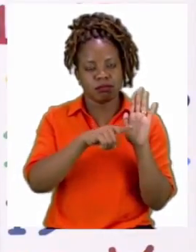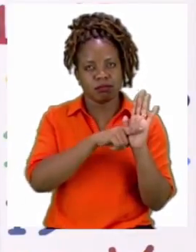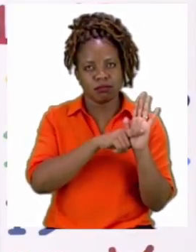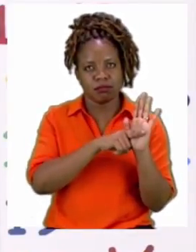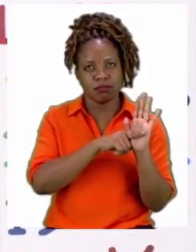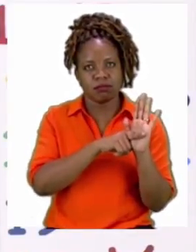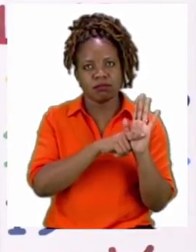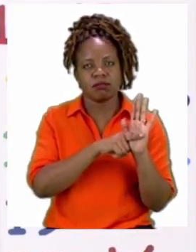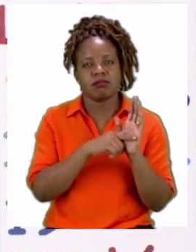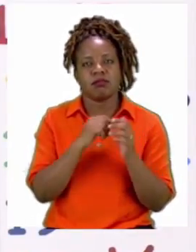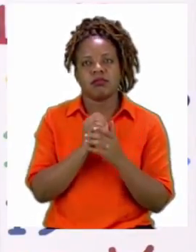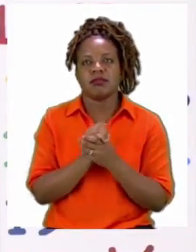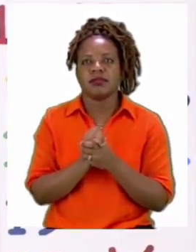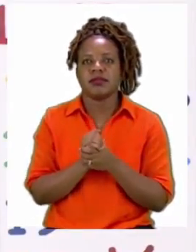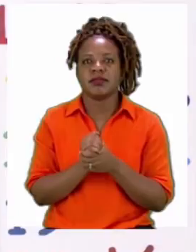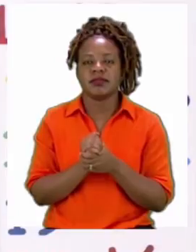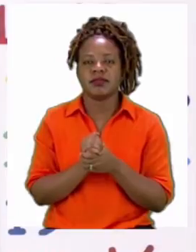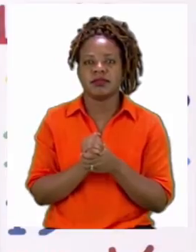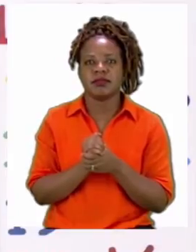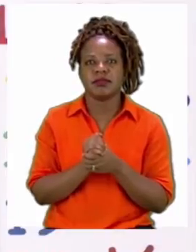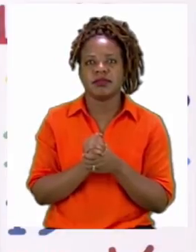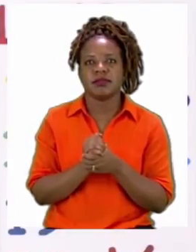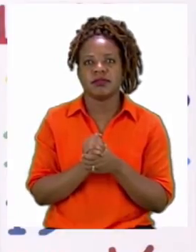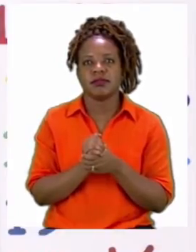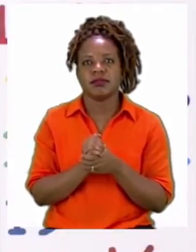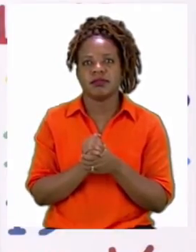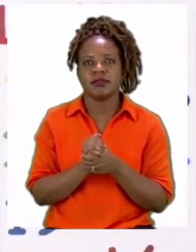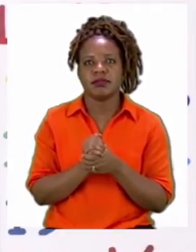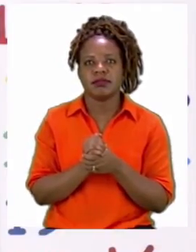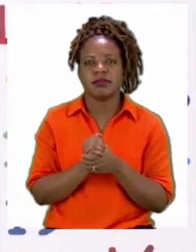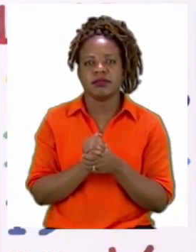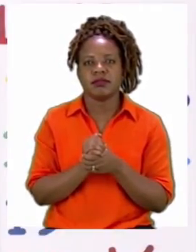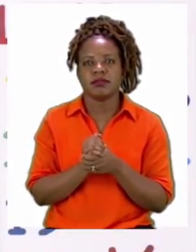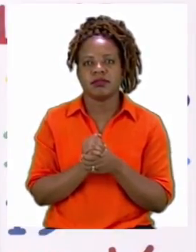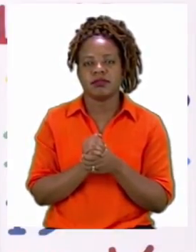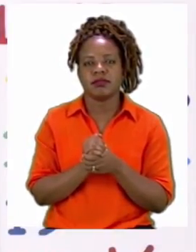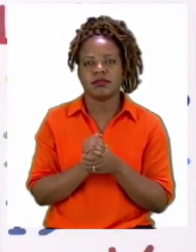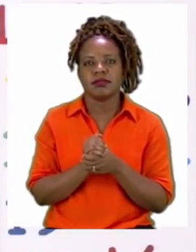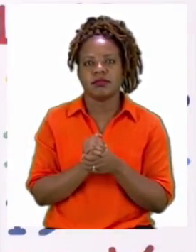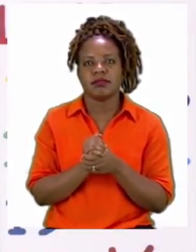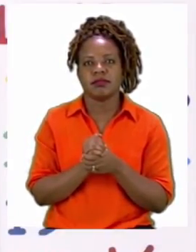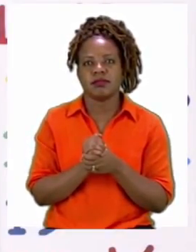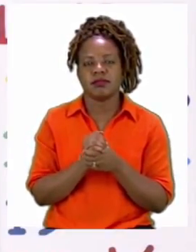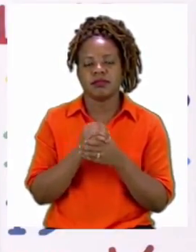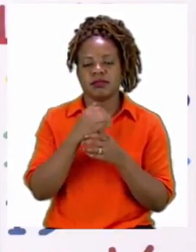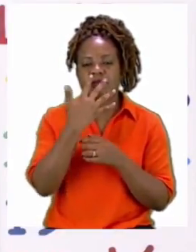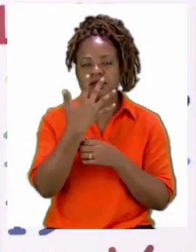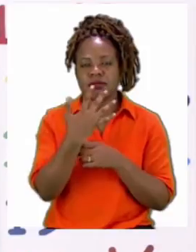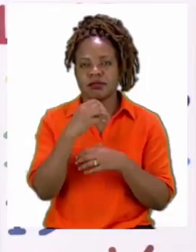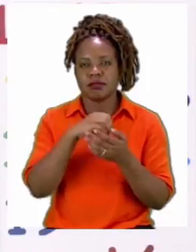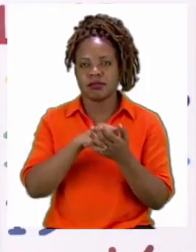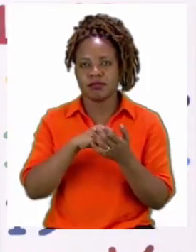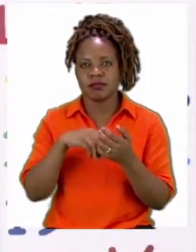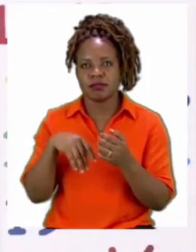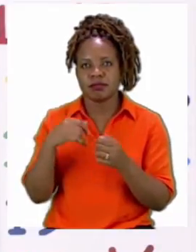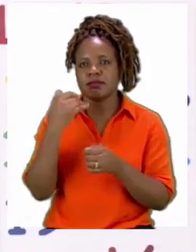sign. So we are now going to start. We'll start at the back and say 5